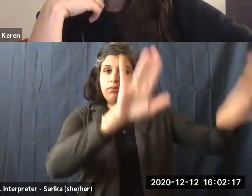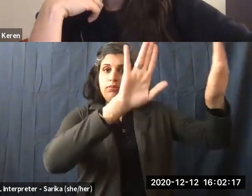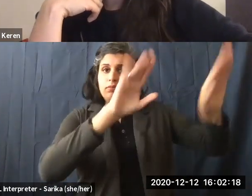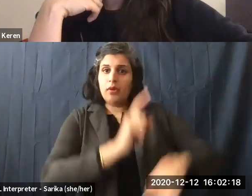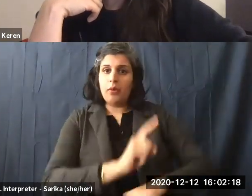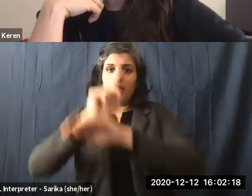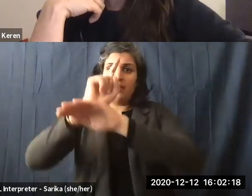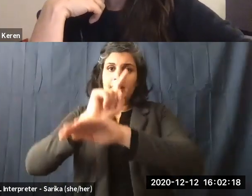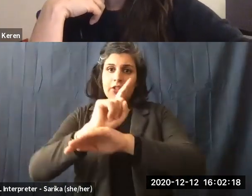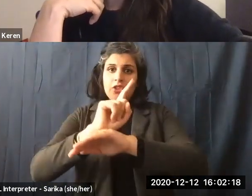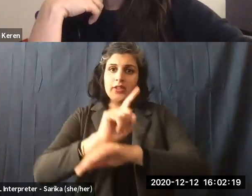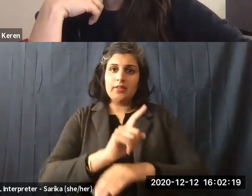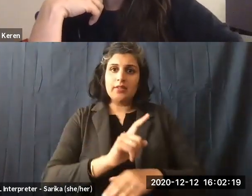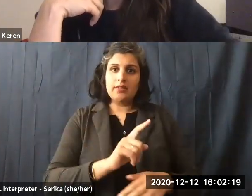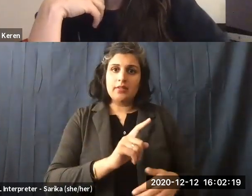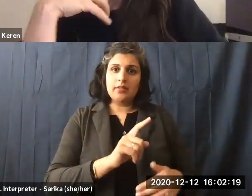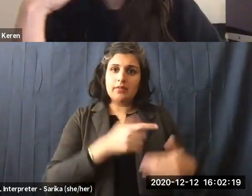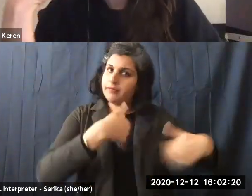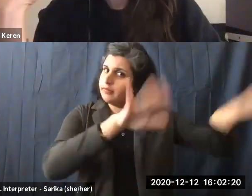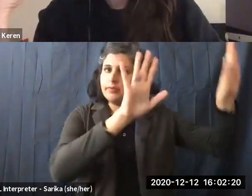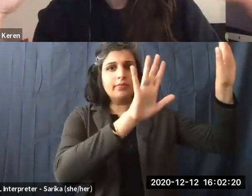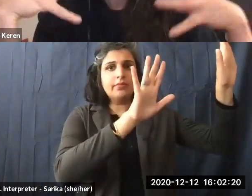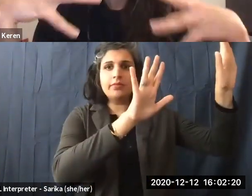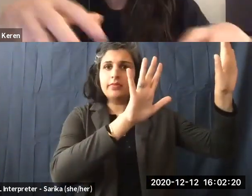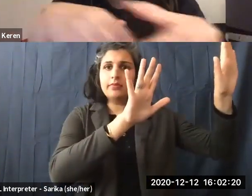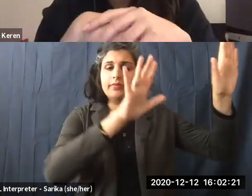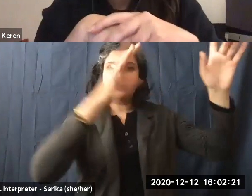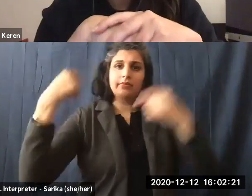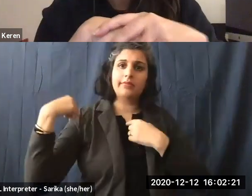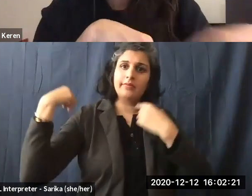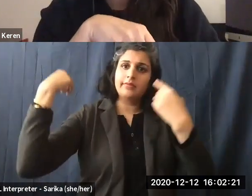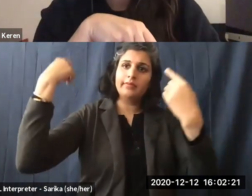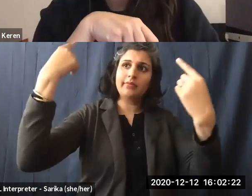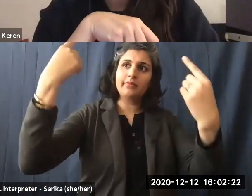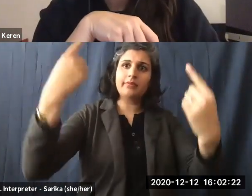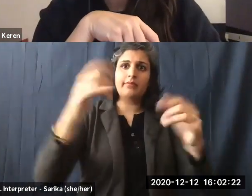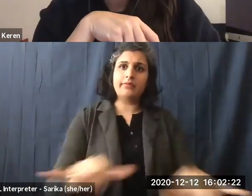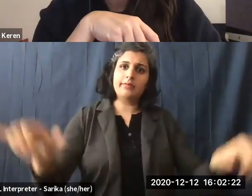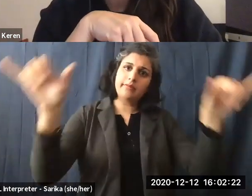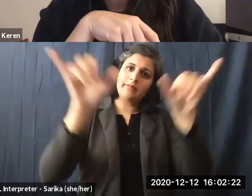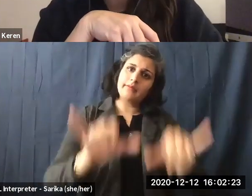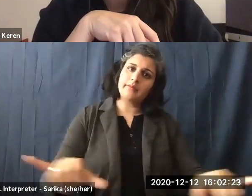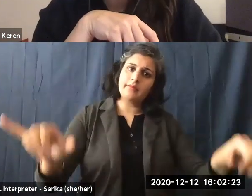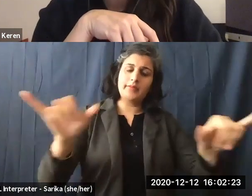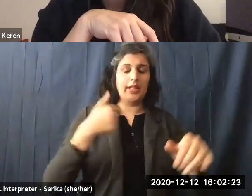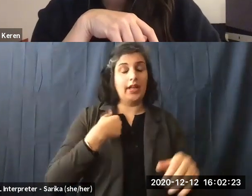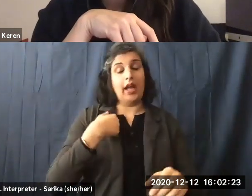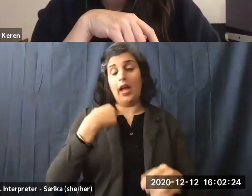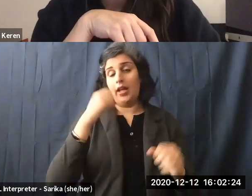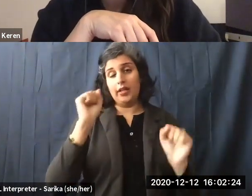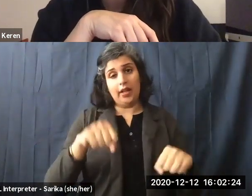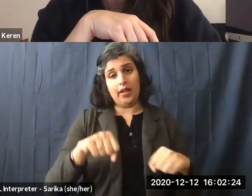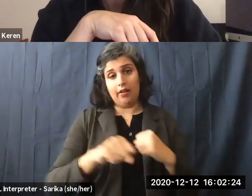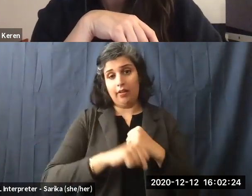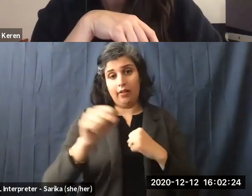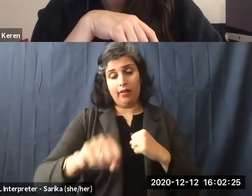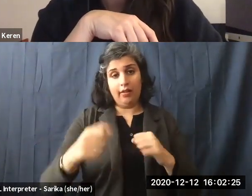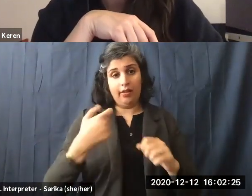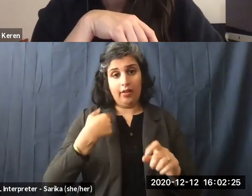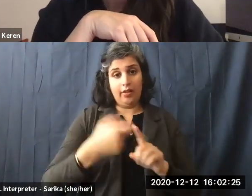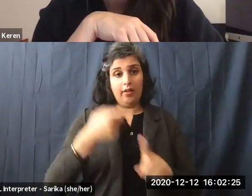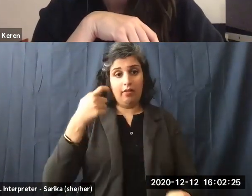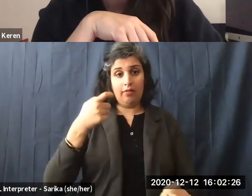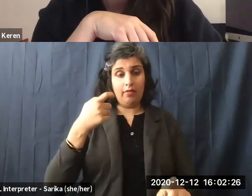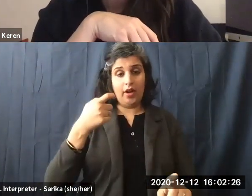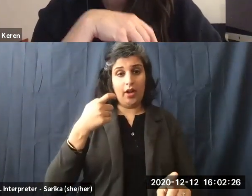and things that have, you know, been historic. And I can also talk about this from, you know, where I'm from. I'm also from